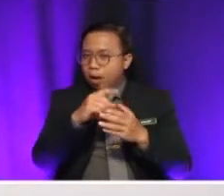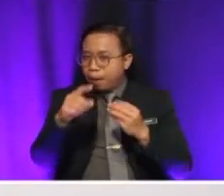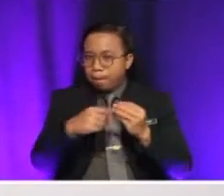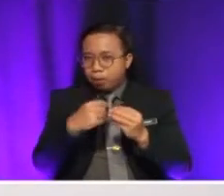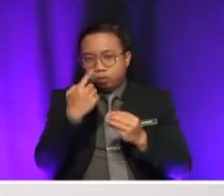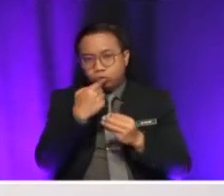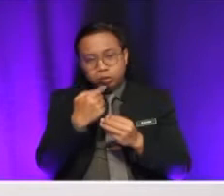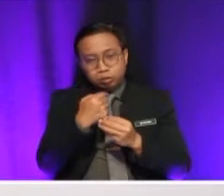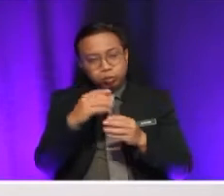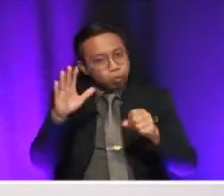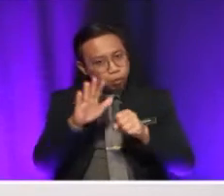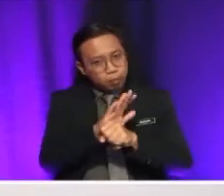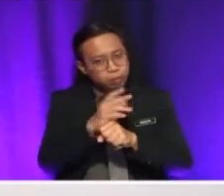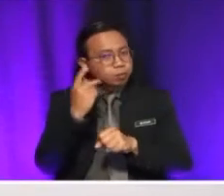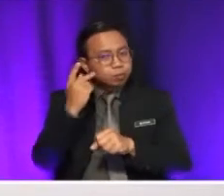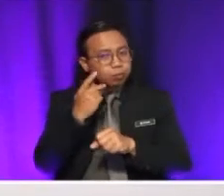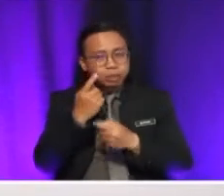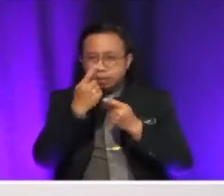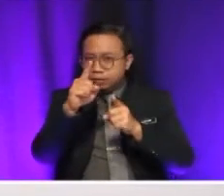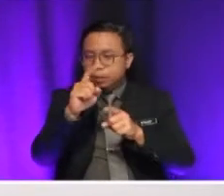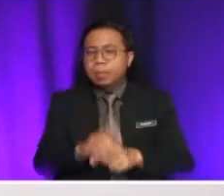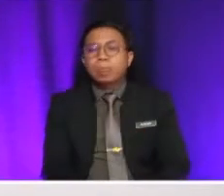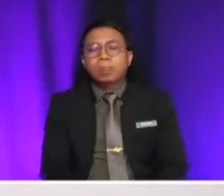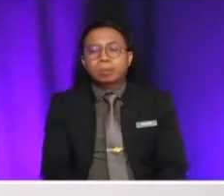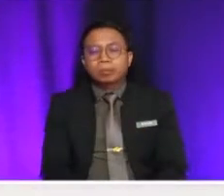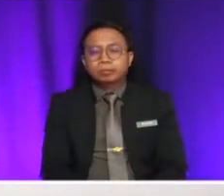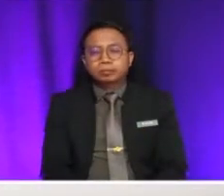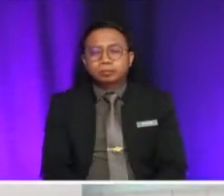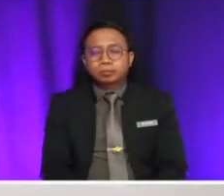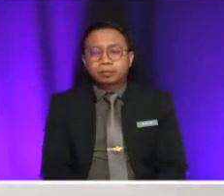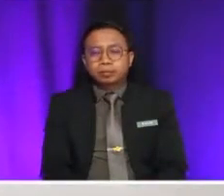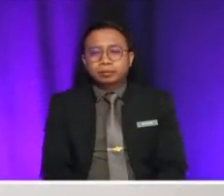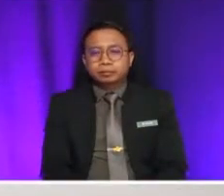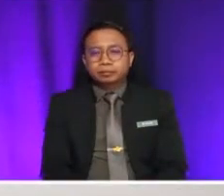anybody else want to complete Puyi's answer? Anybody who would like to help?